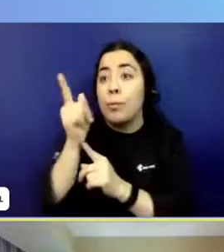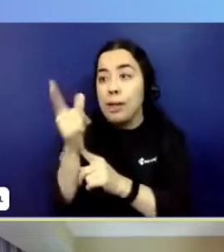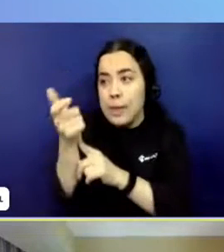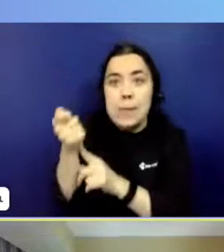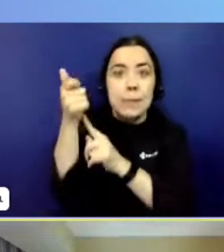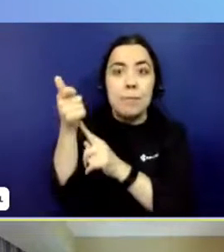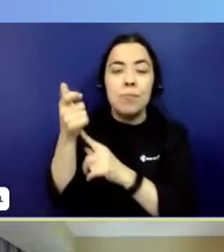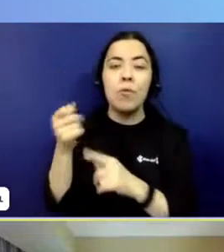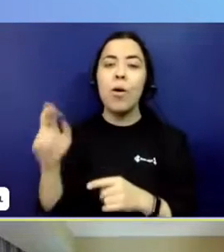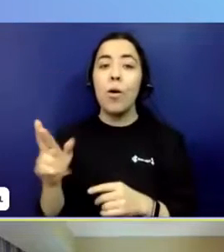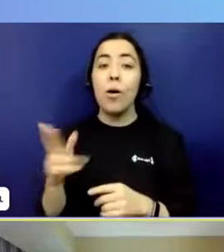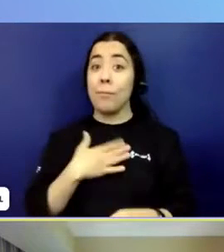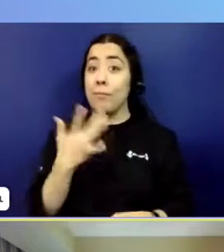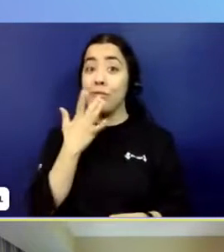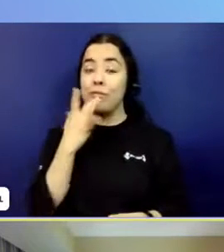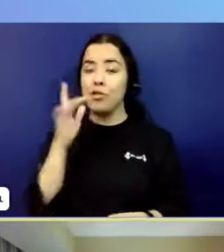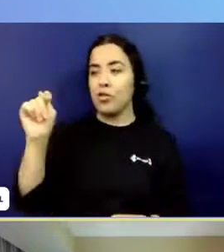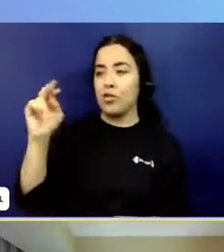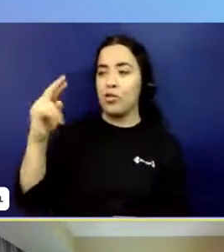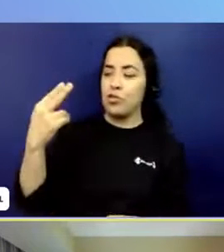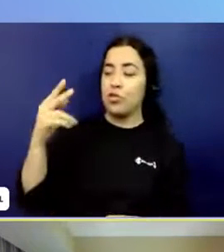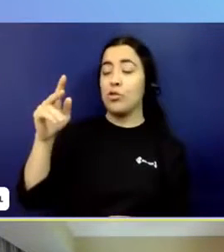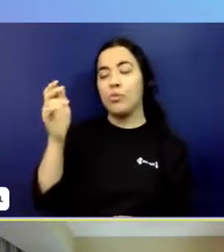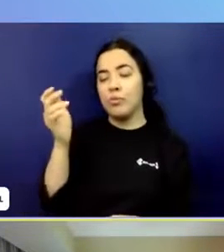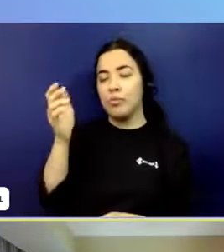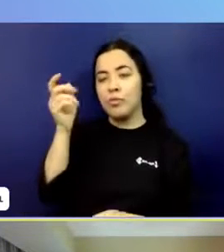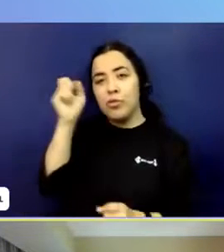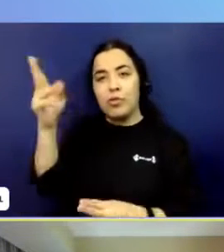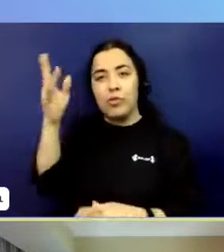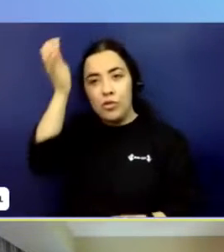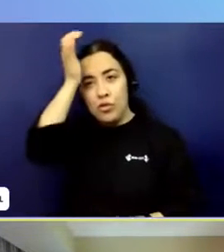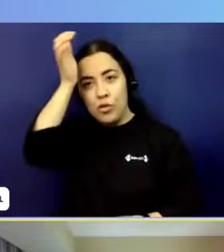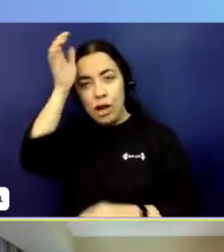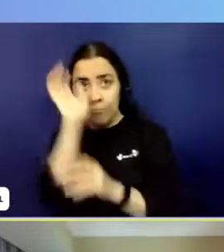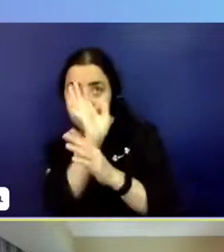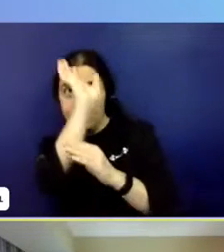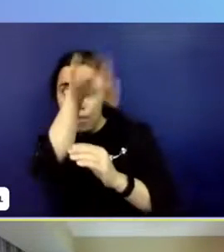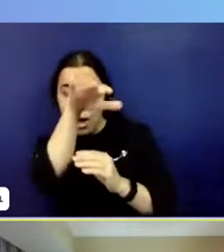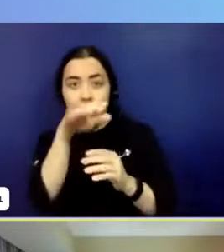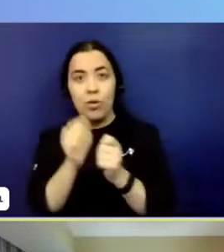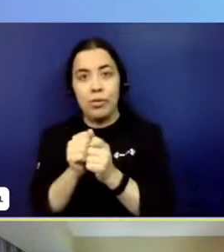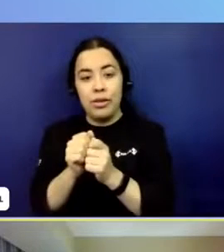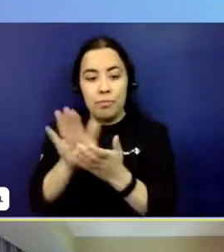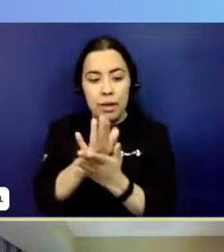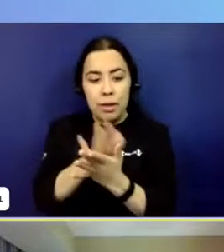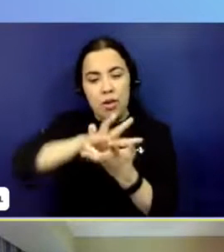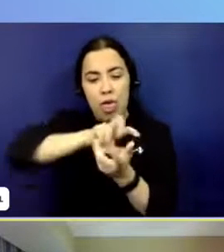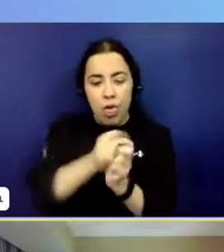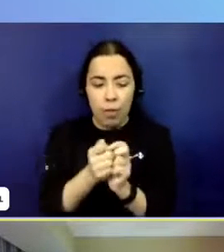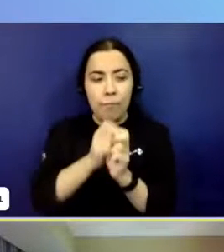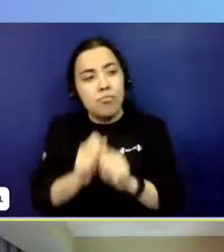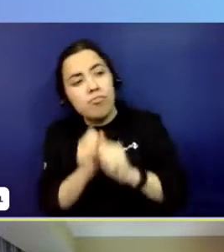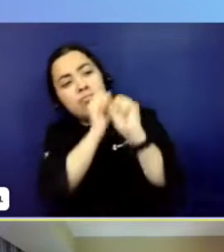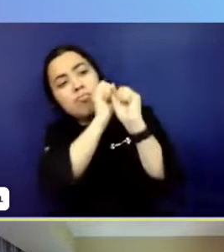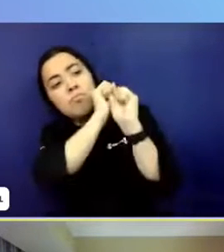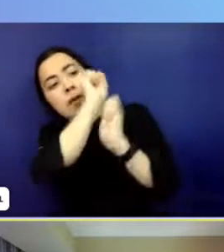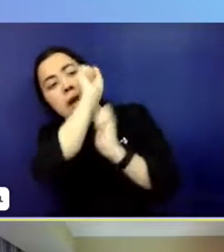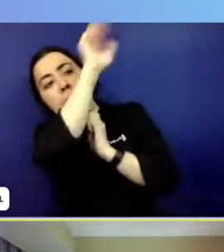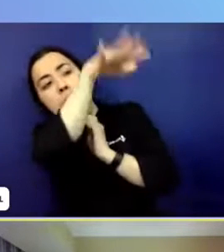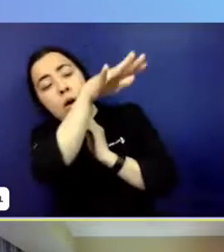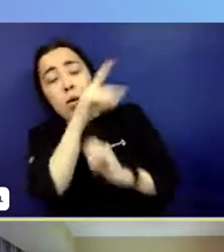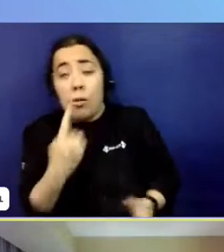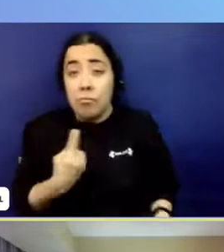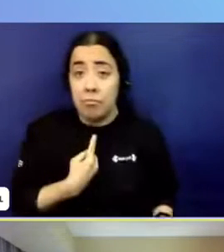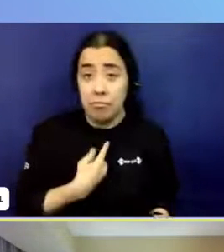favorite, trash get ball. Making shots with crumpled up pieces of paper to a trash can across the room. Or maybe I'm just